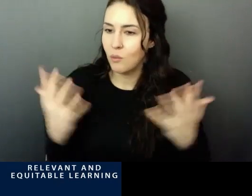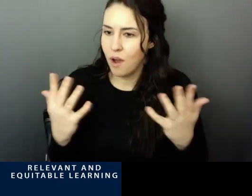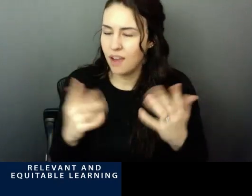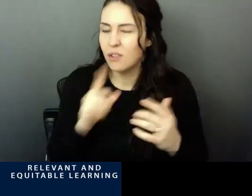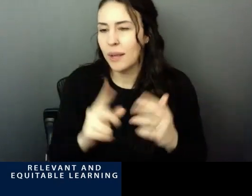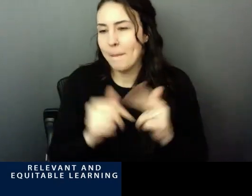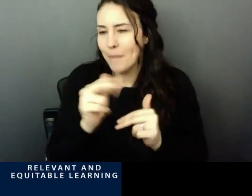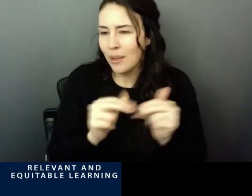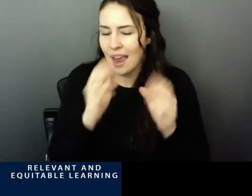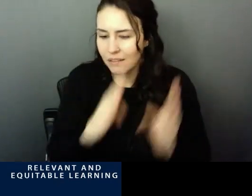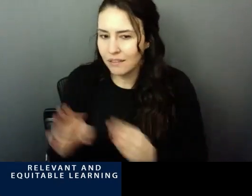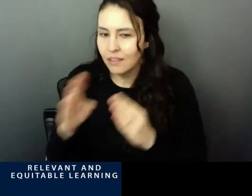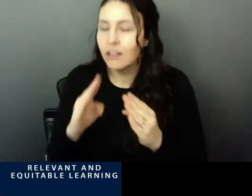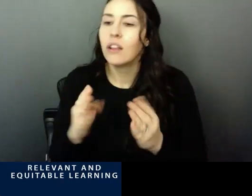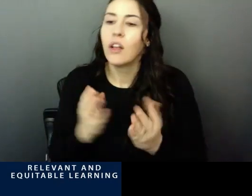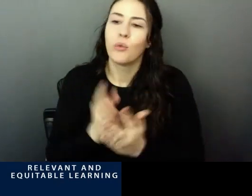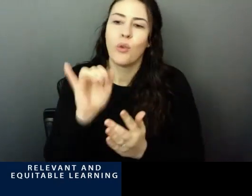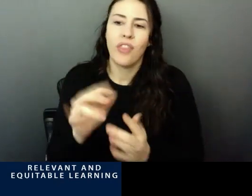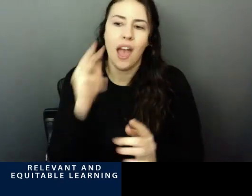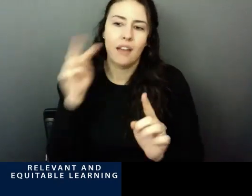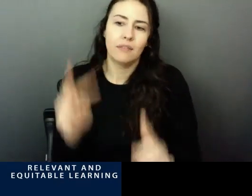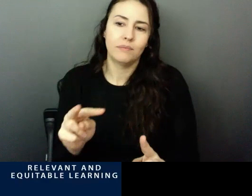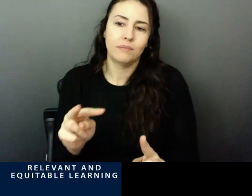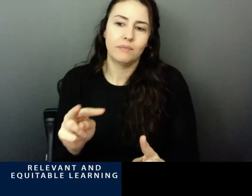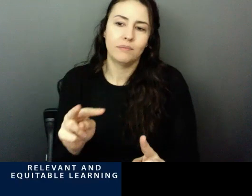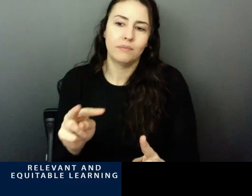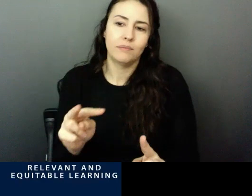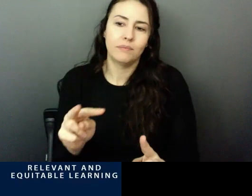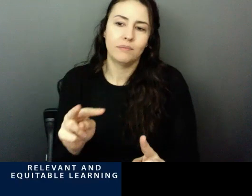lens. And really recording SLO findings and utilizing SLO